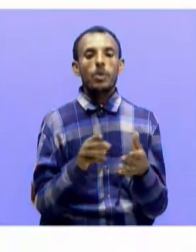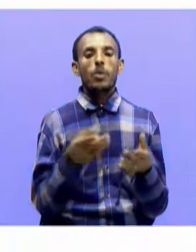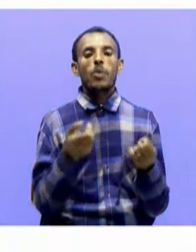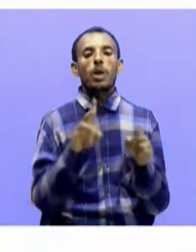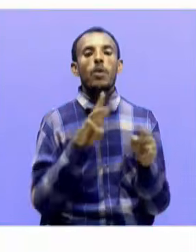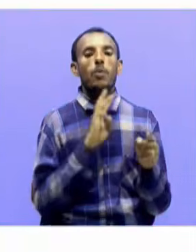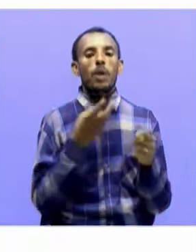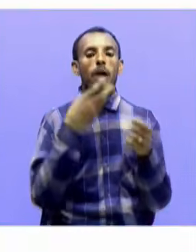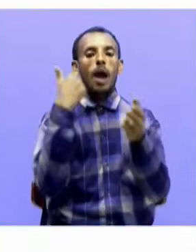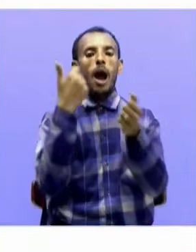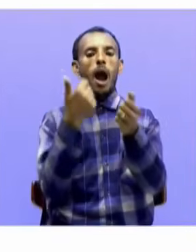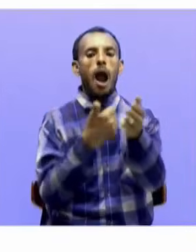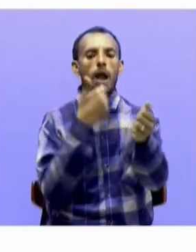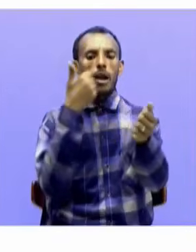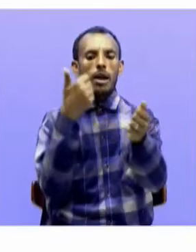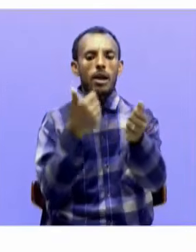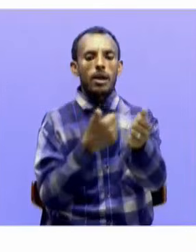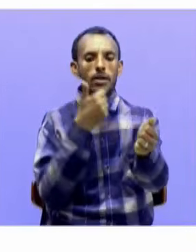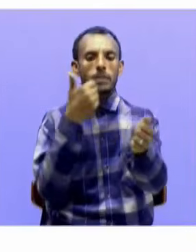arrange the data